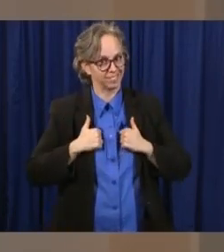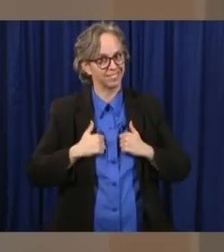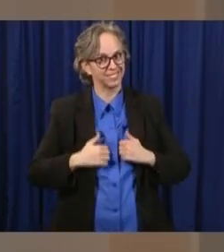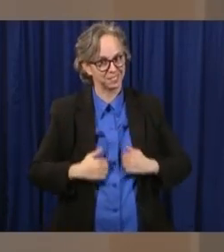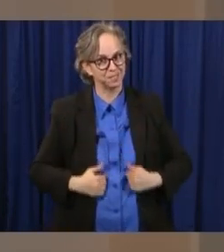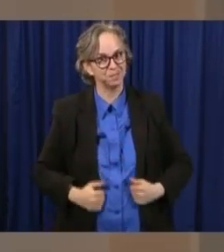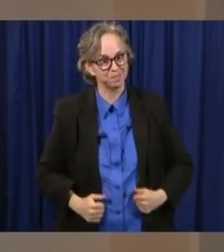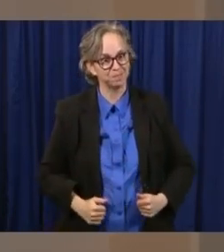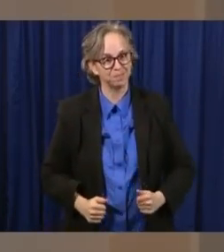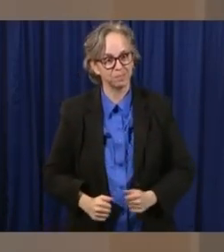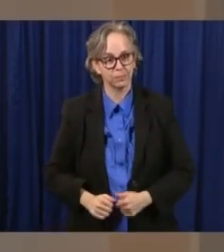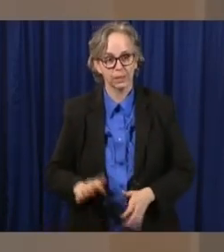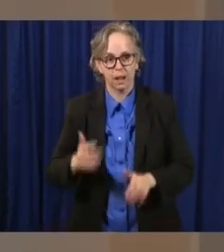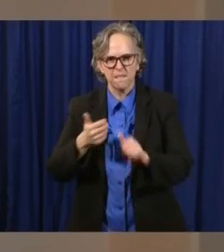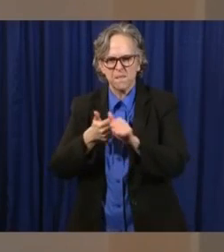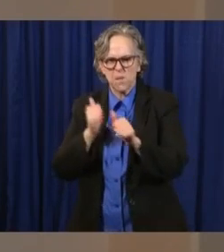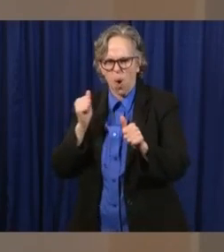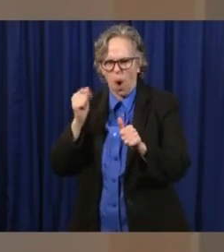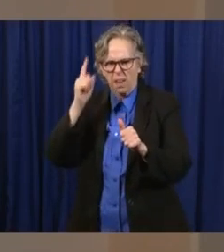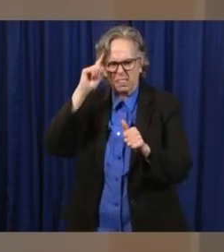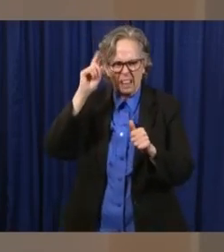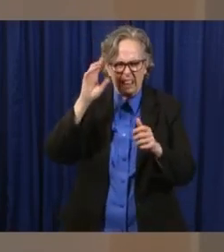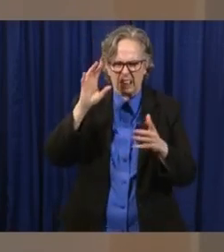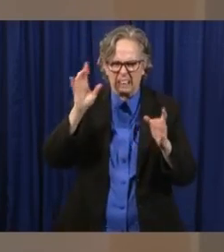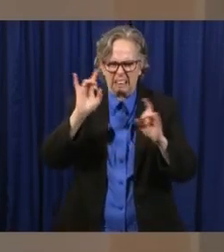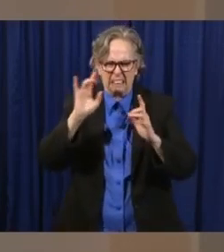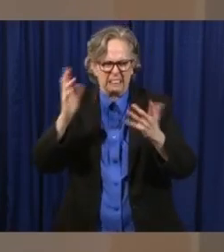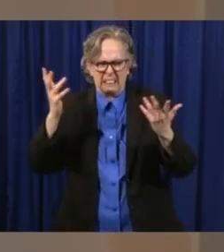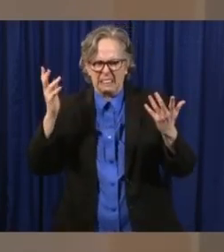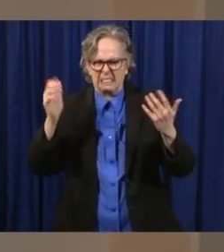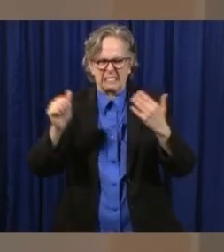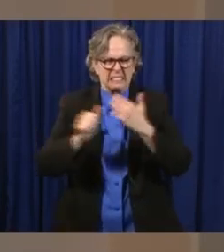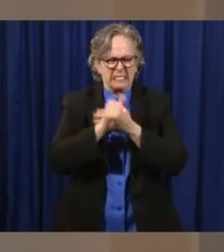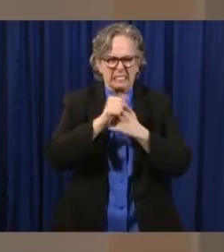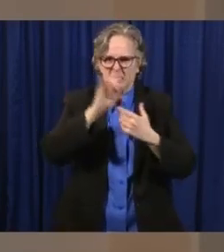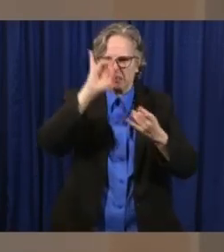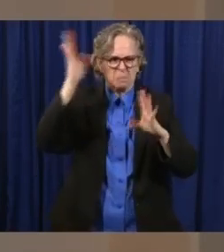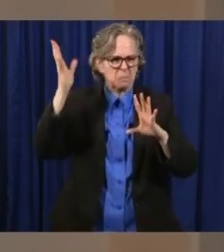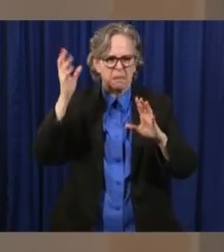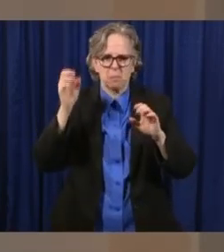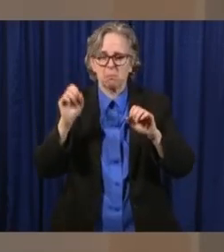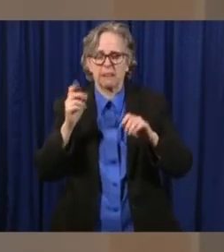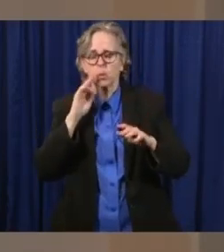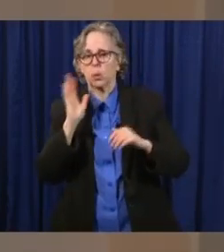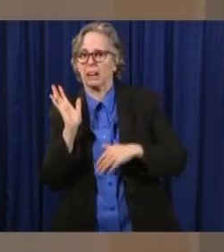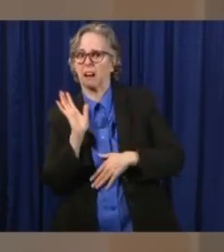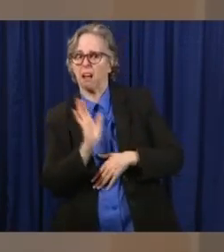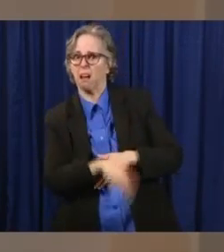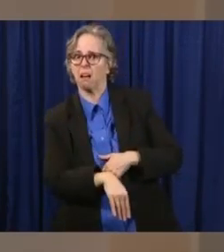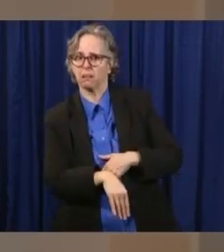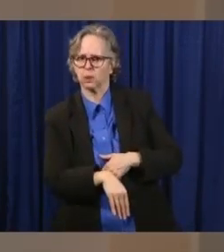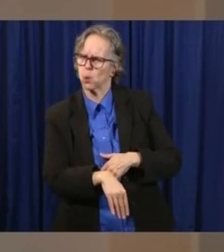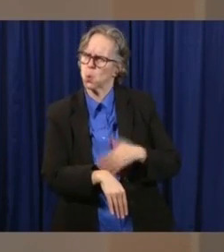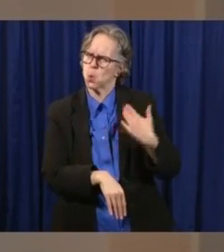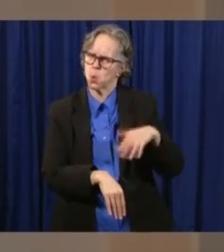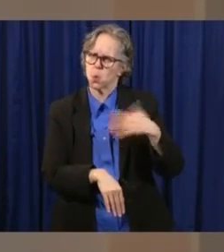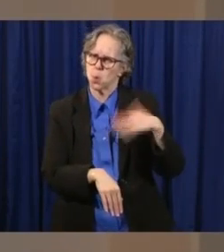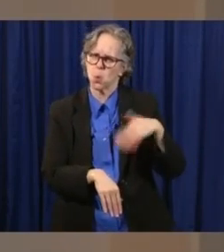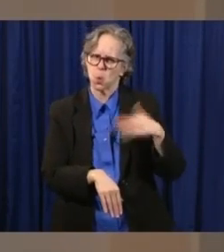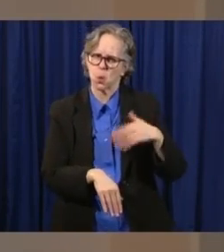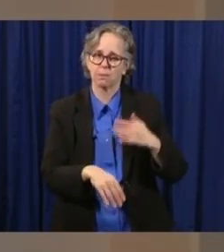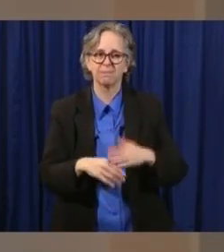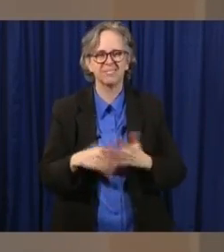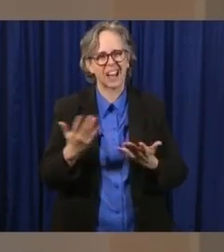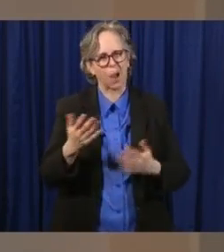catastrophic scenarios that we surely would have experienced without those actions taking place. Now, the bad